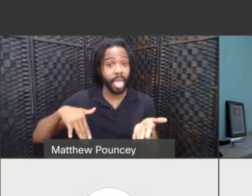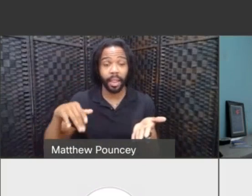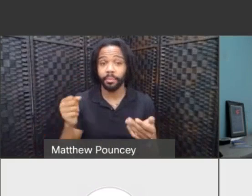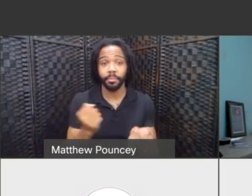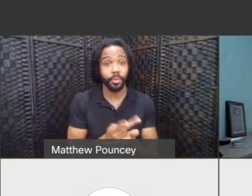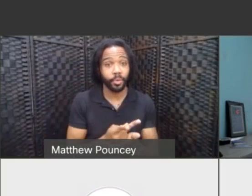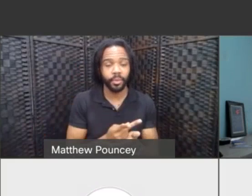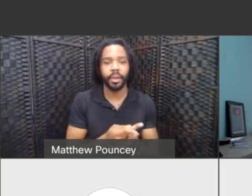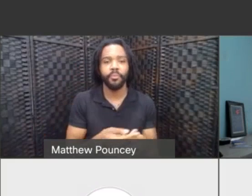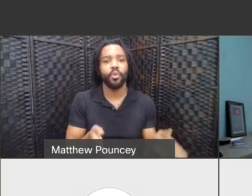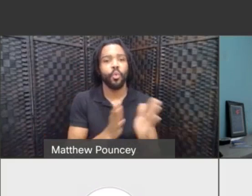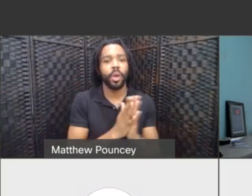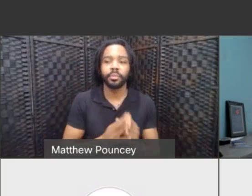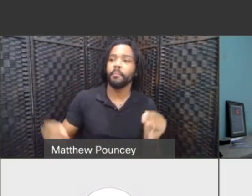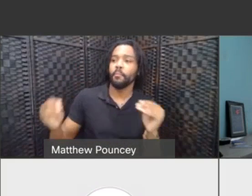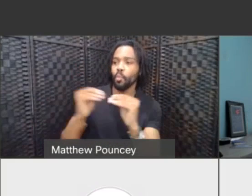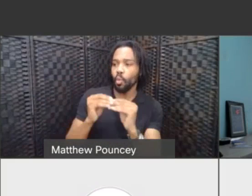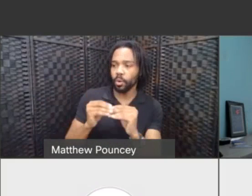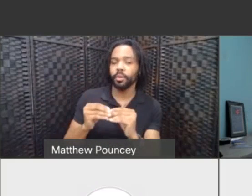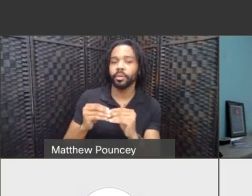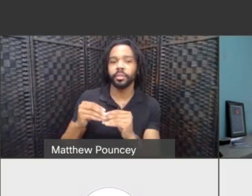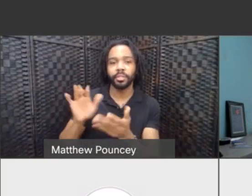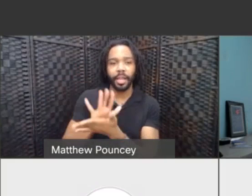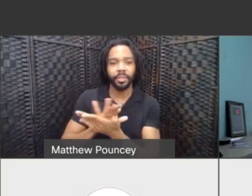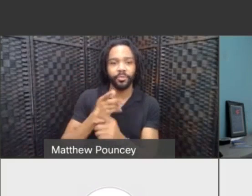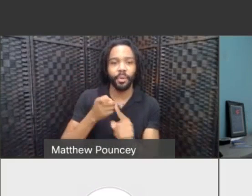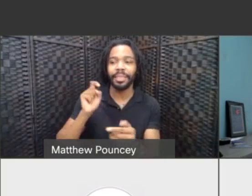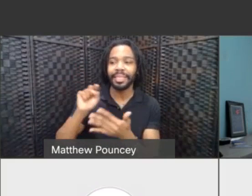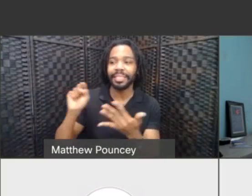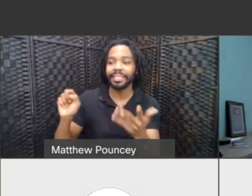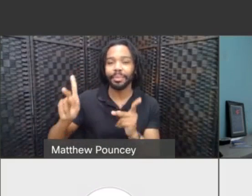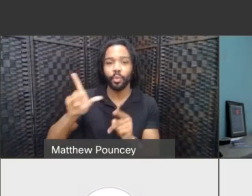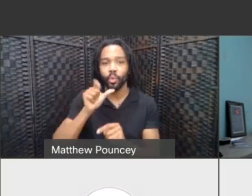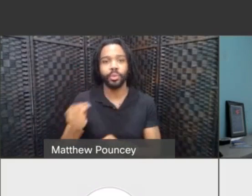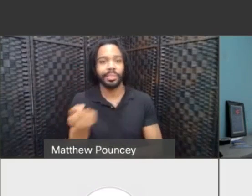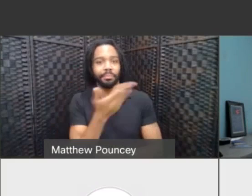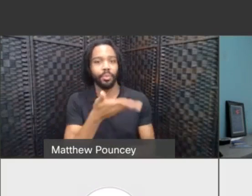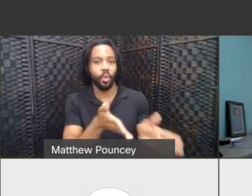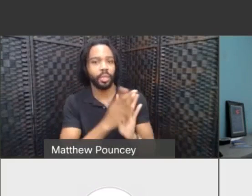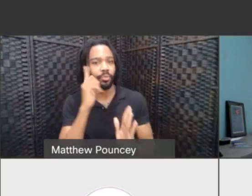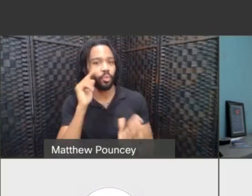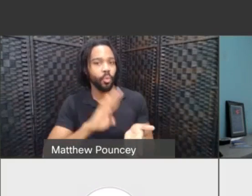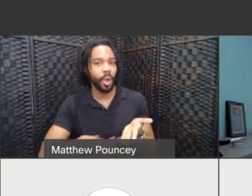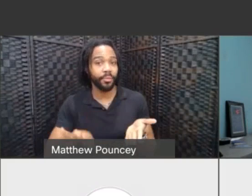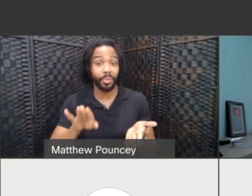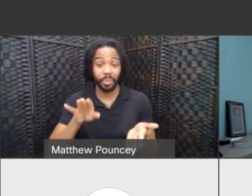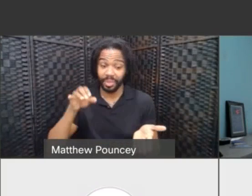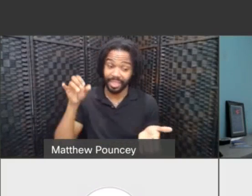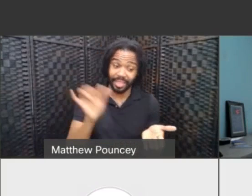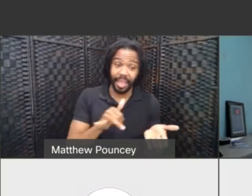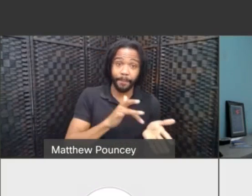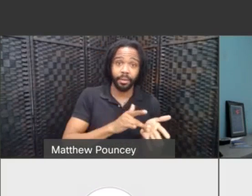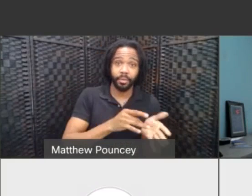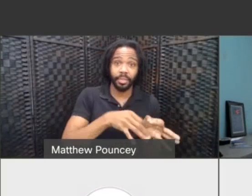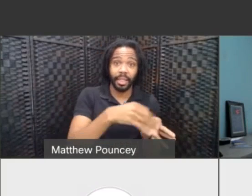requested additional documentation from the people applying. And so the delay, at least on that side, is not